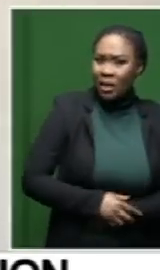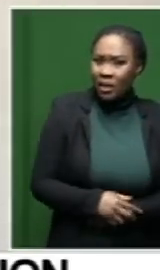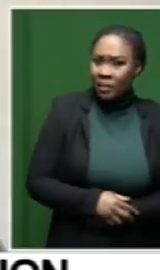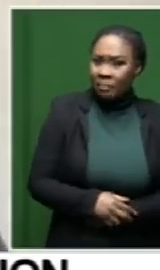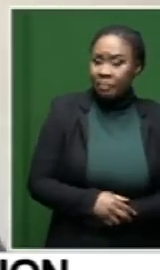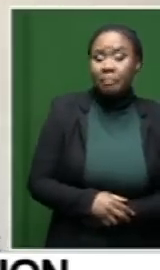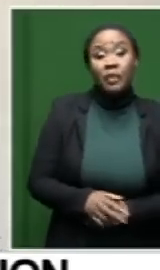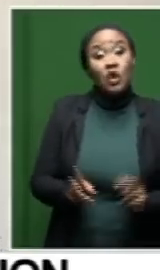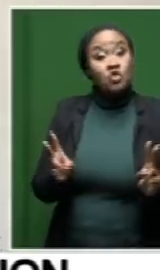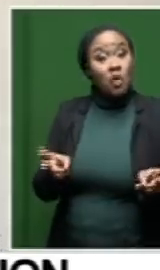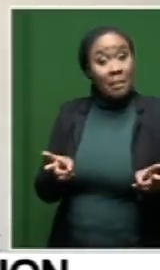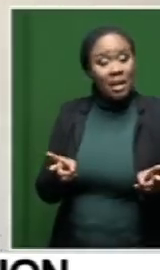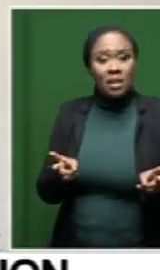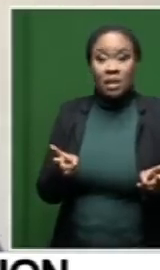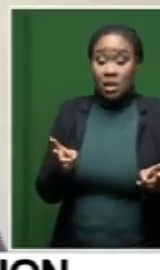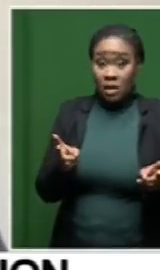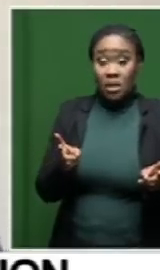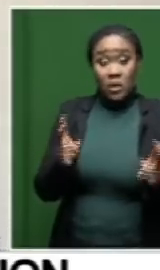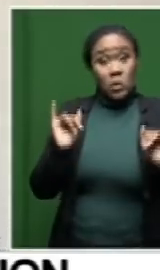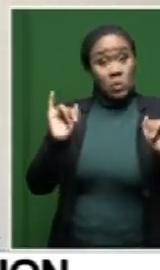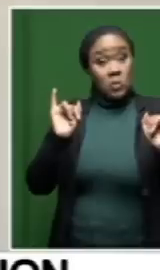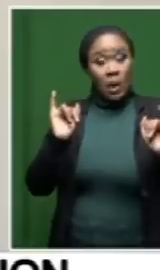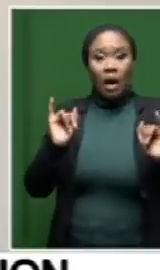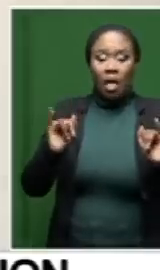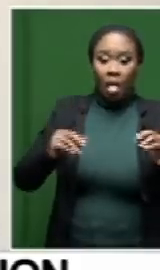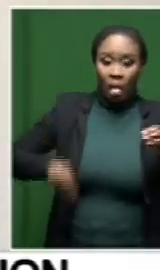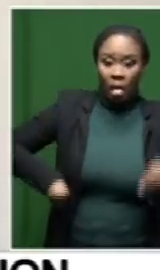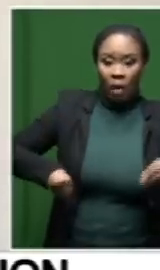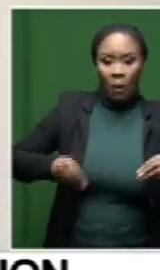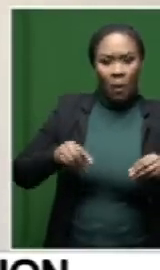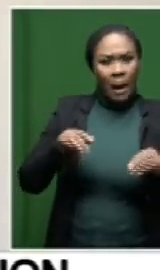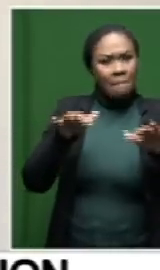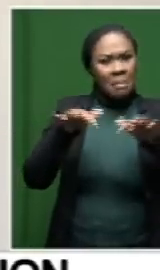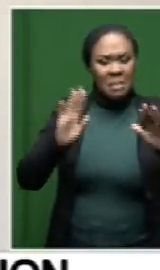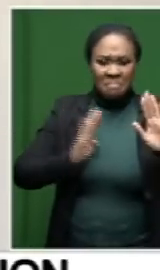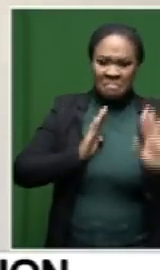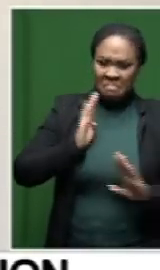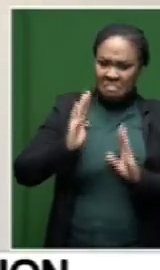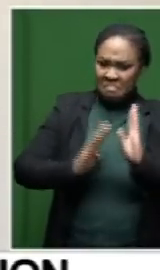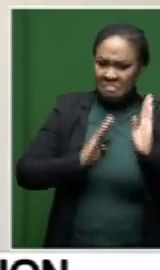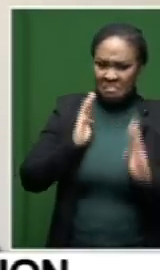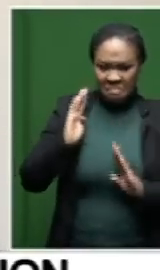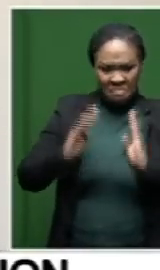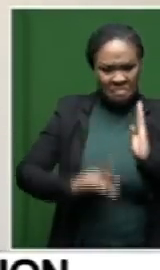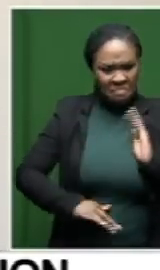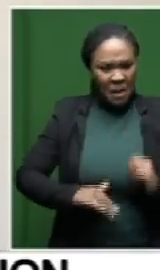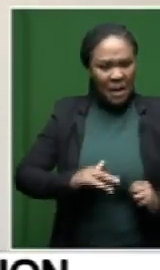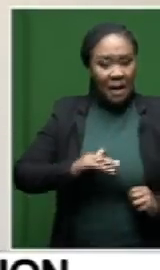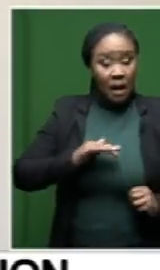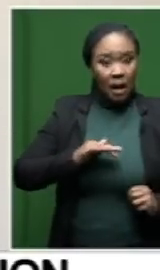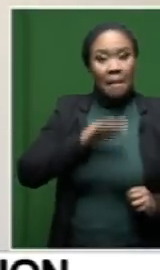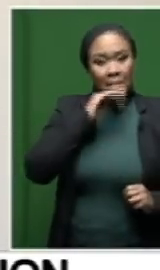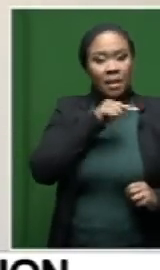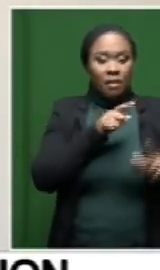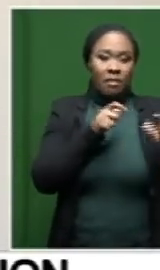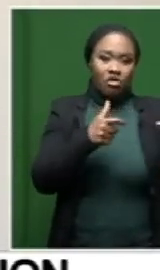appoint commissions of inquiry in moments of national crisis, when there is deep pain and when there is, I would say, a complex problem to